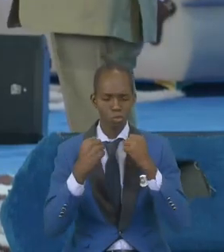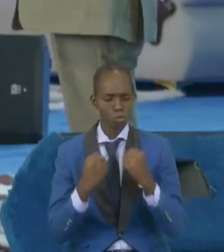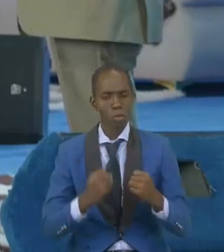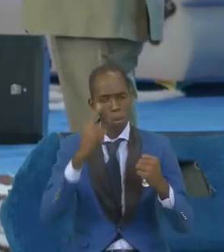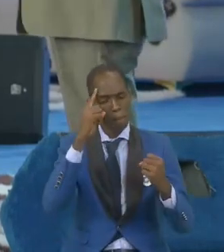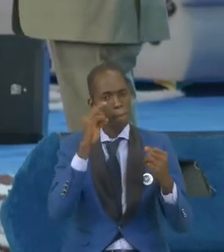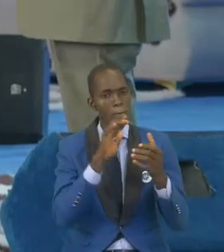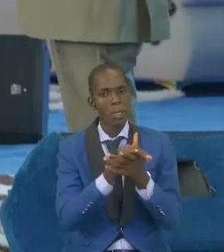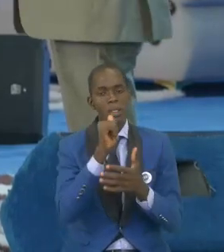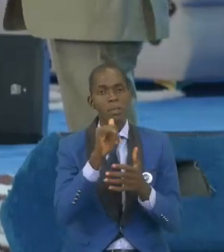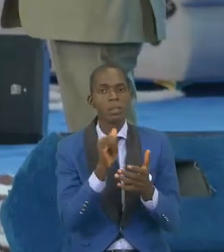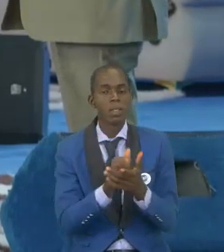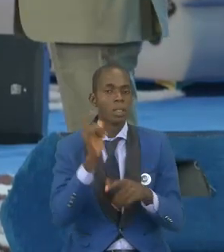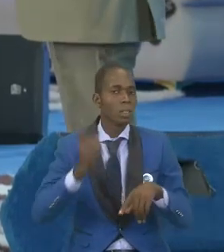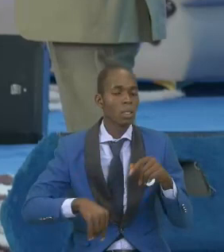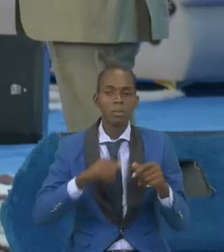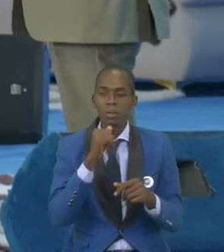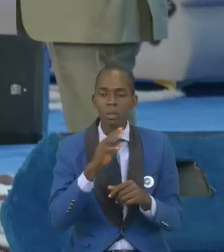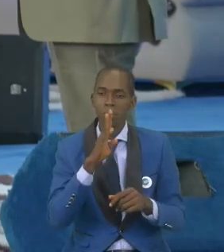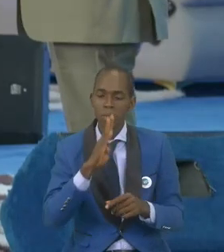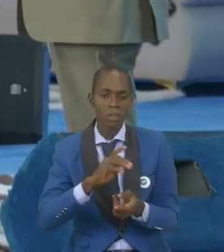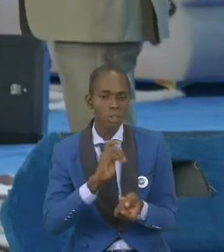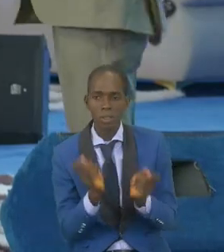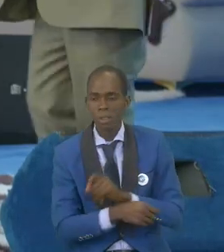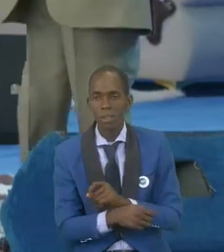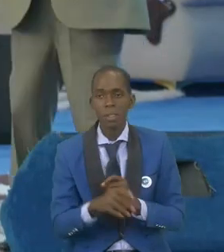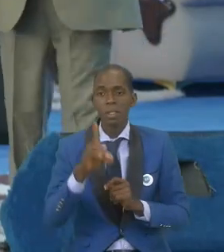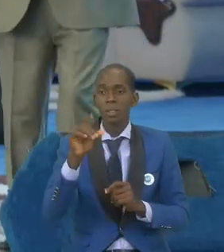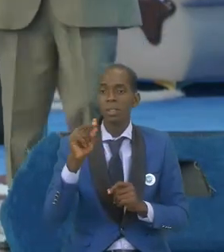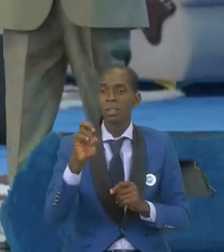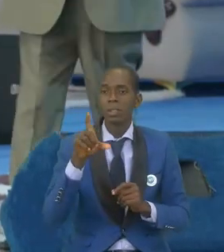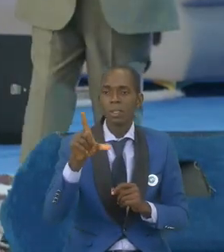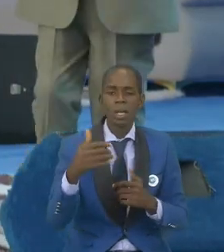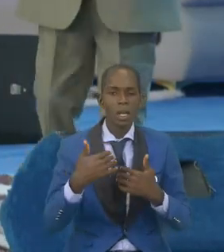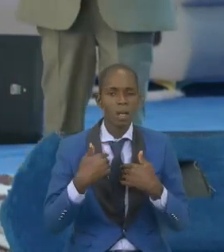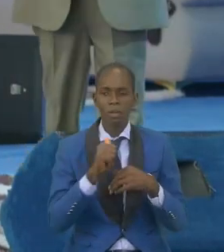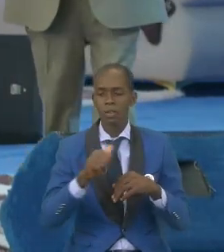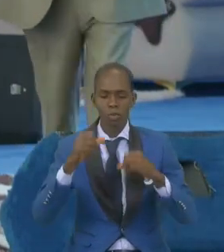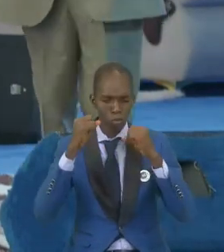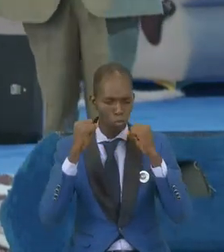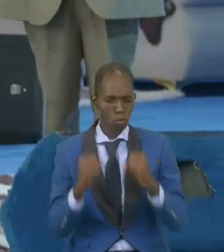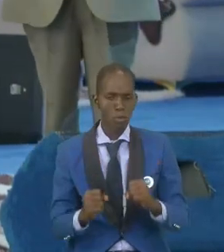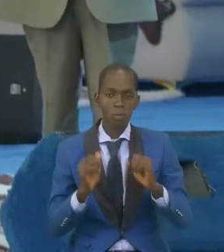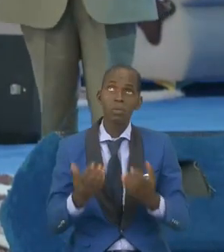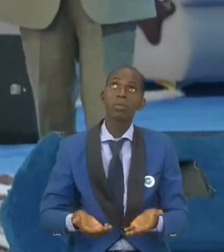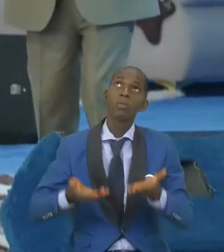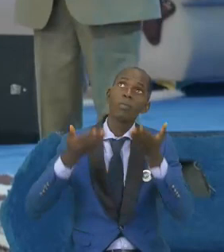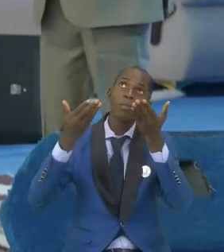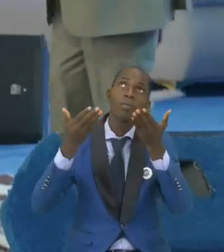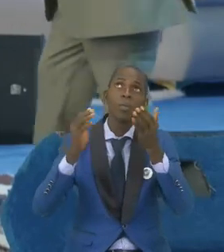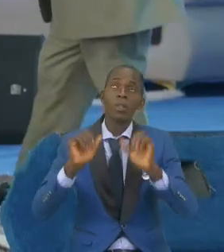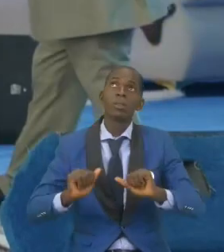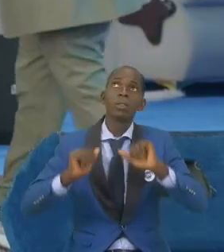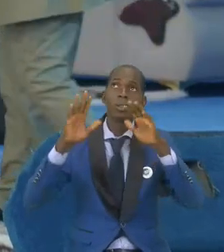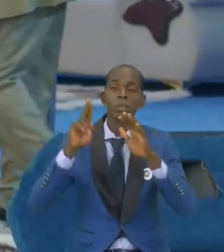a commitment you couldn't destroy. He had a consecration unto the Lord.